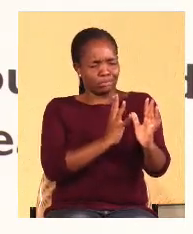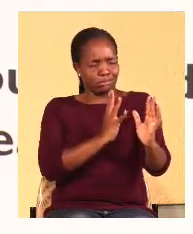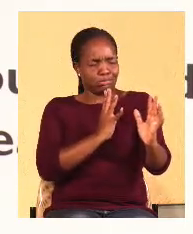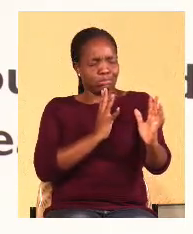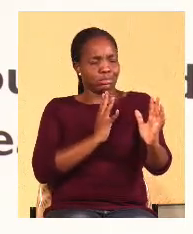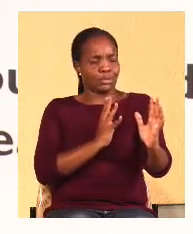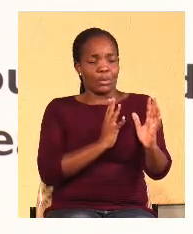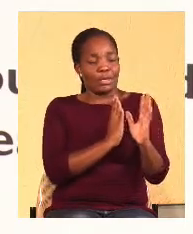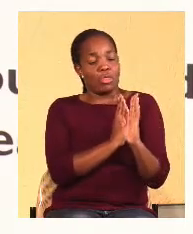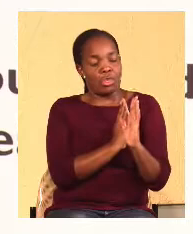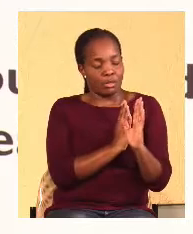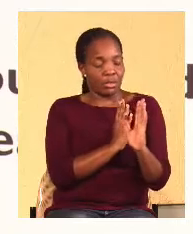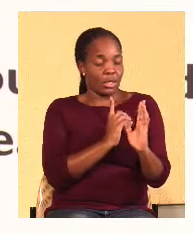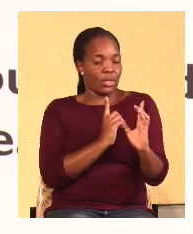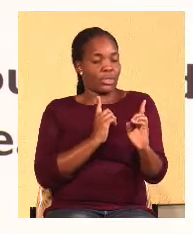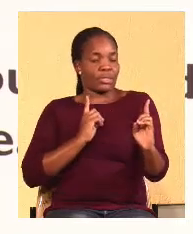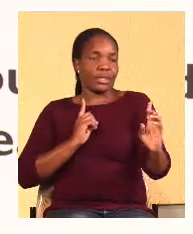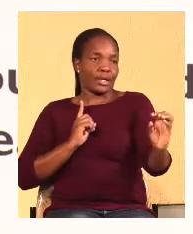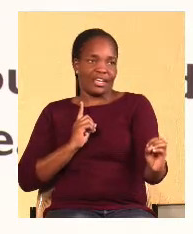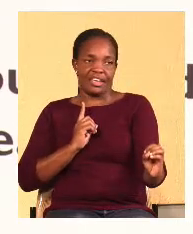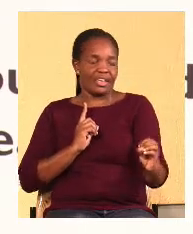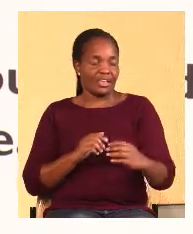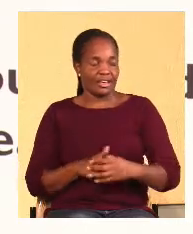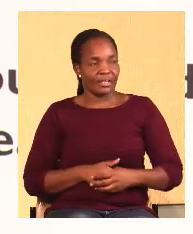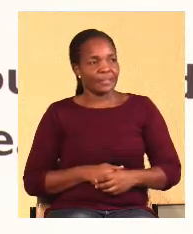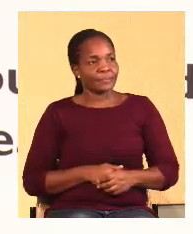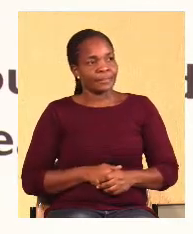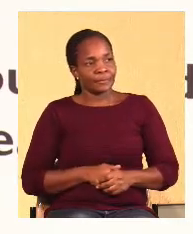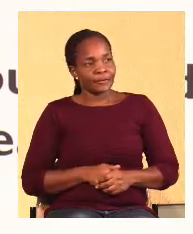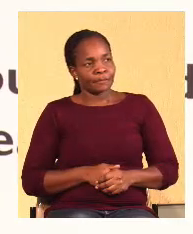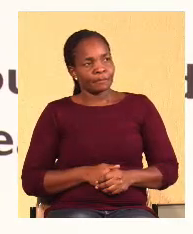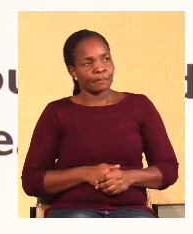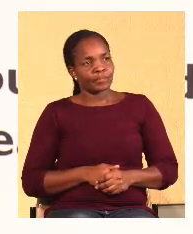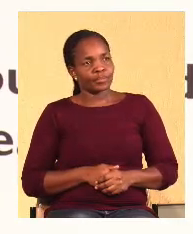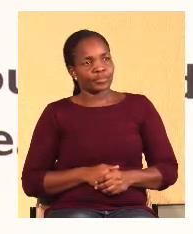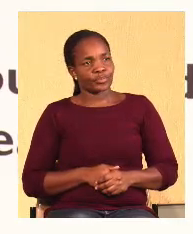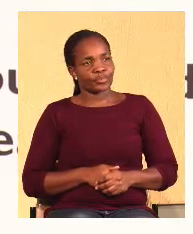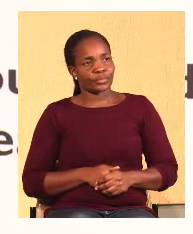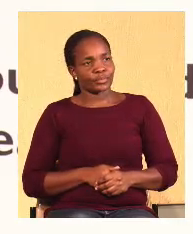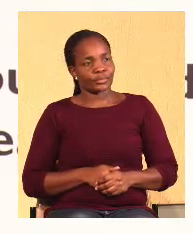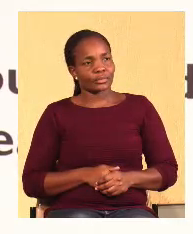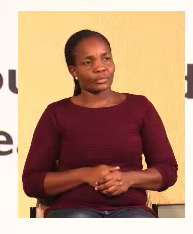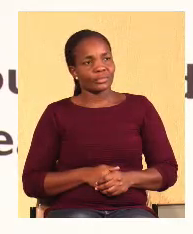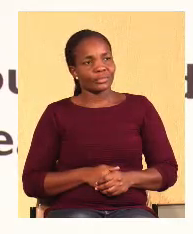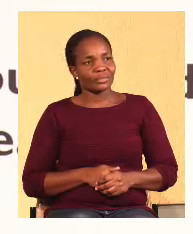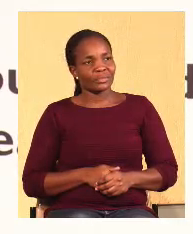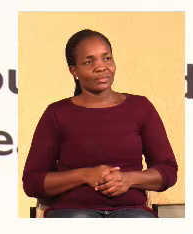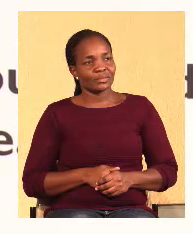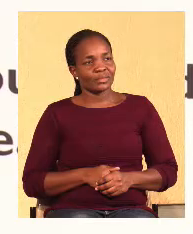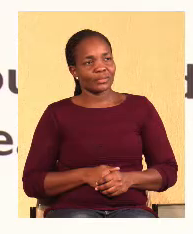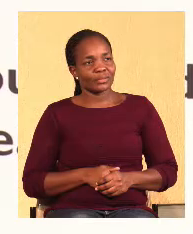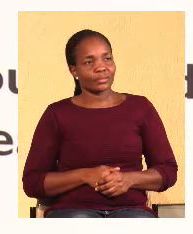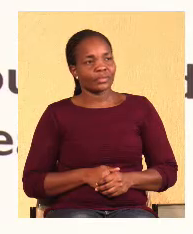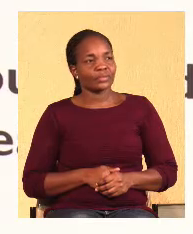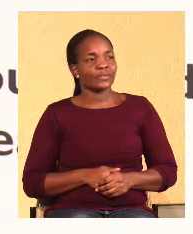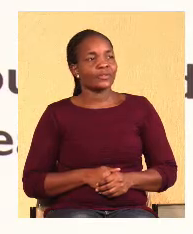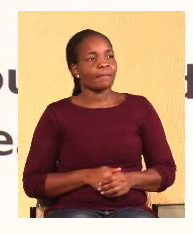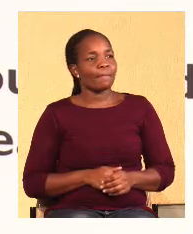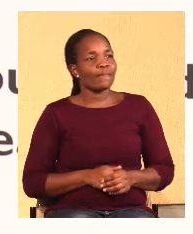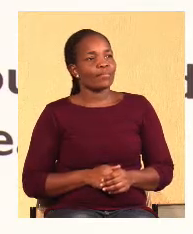And I think that's an aspect that we're working on. So John, the long and short of it is, that was the idea, is